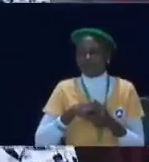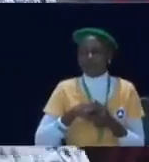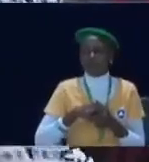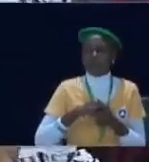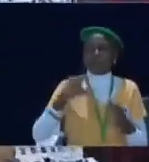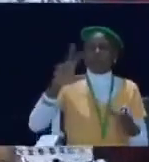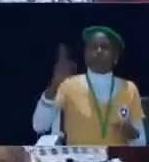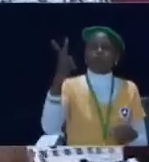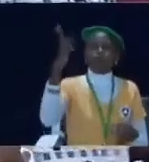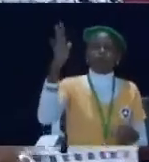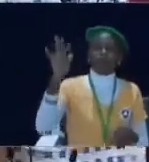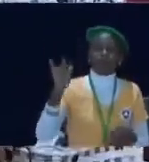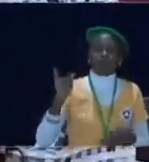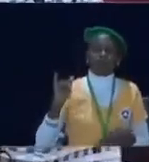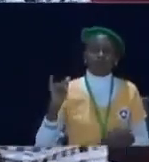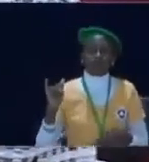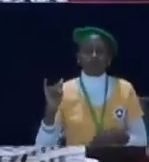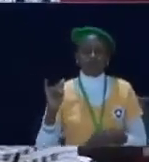Thirdly,